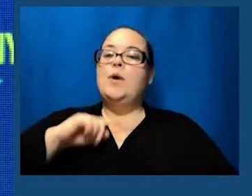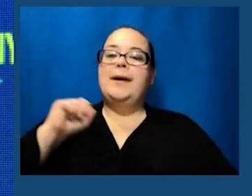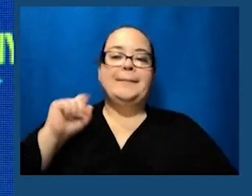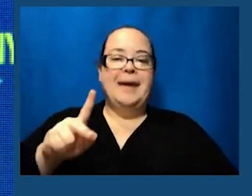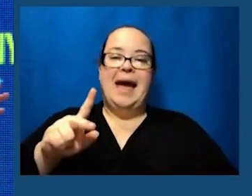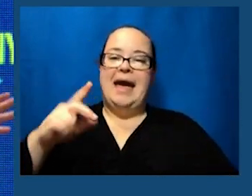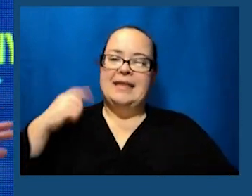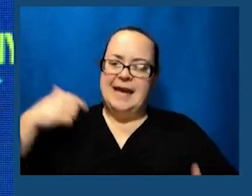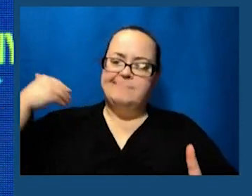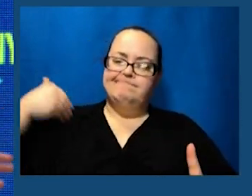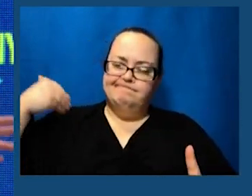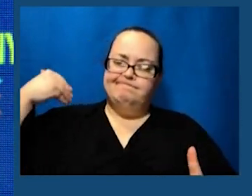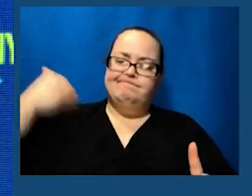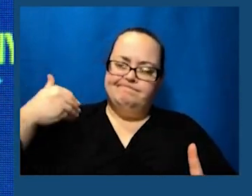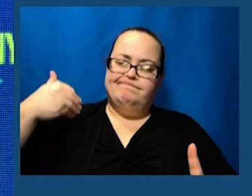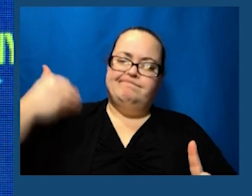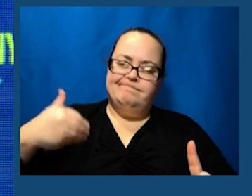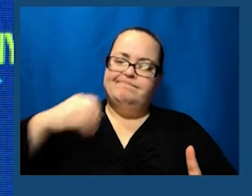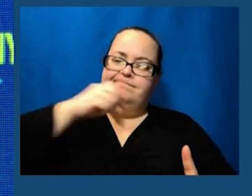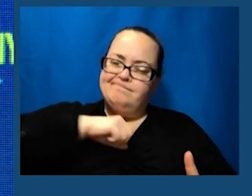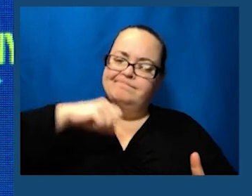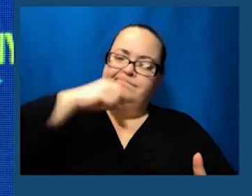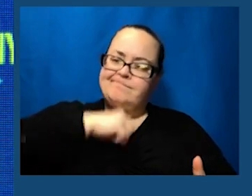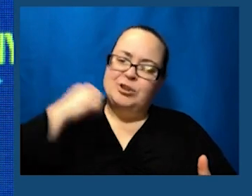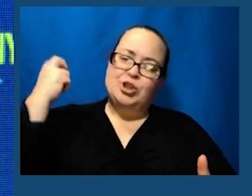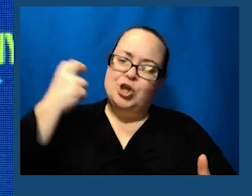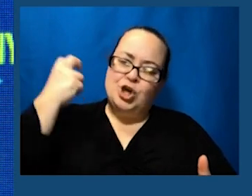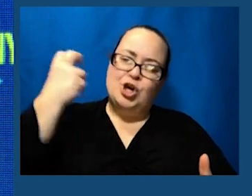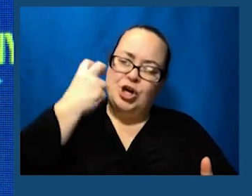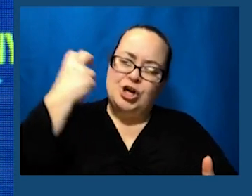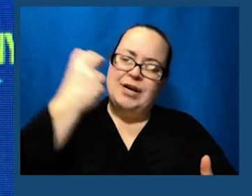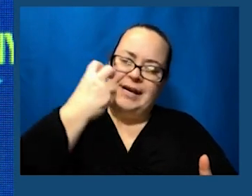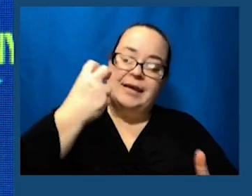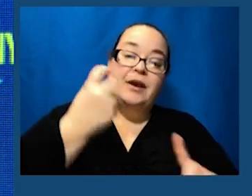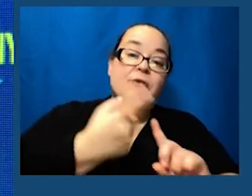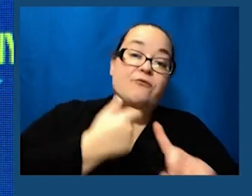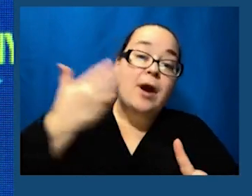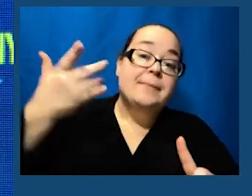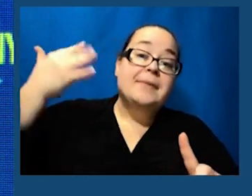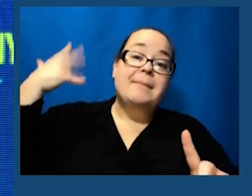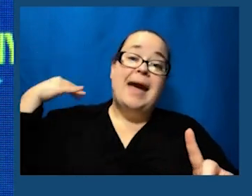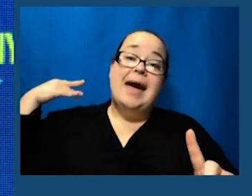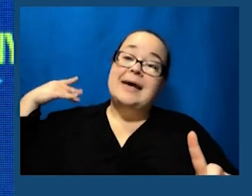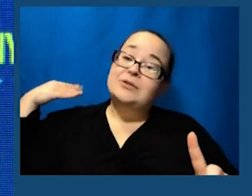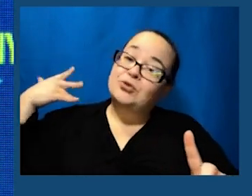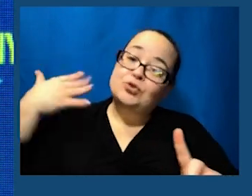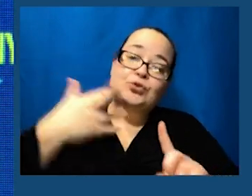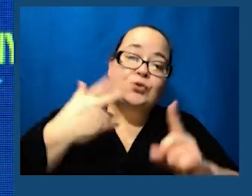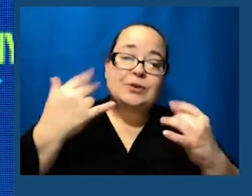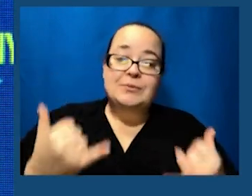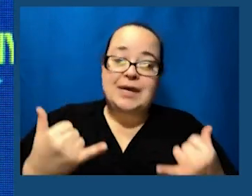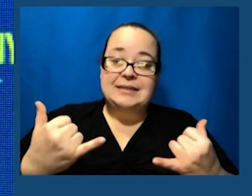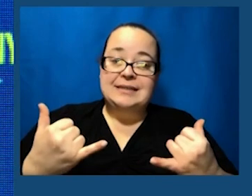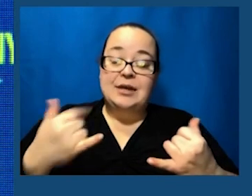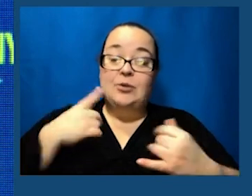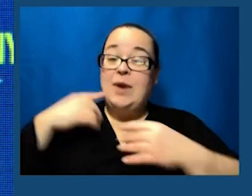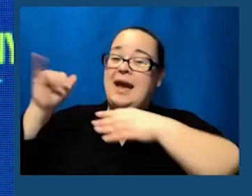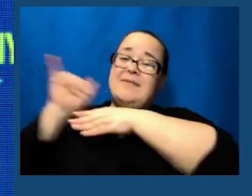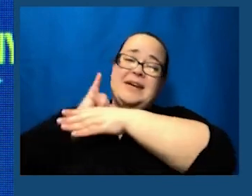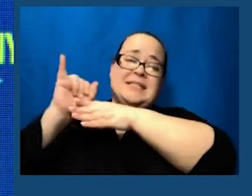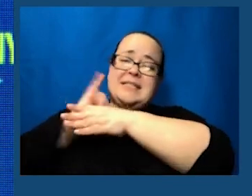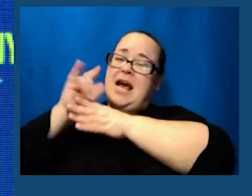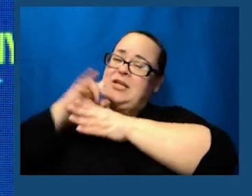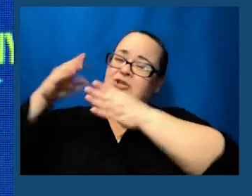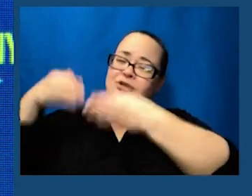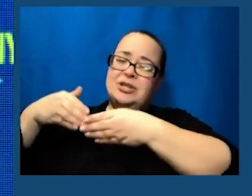road from the past to the present, and I see the future. We've gone from a bustling industrial powerhouse to a region that was reeling in search